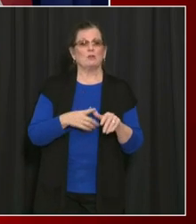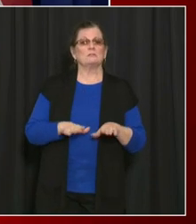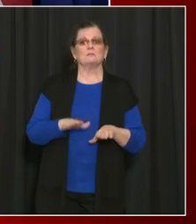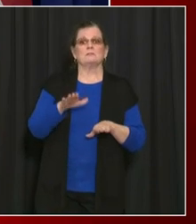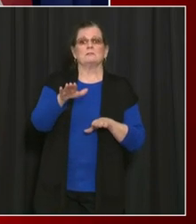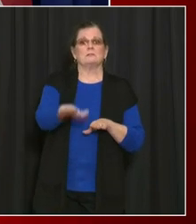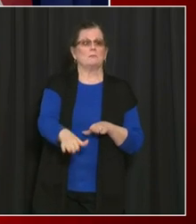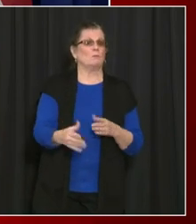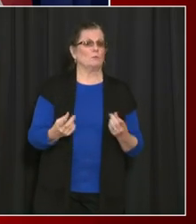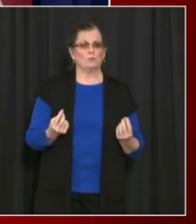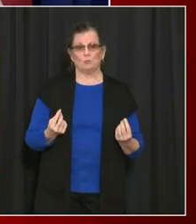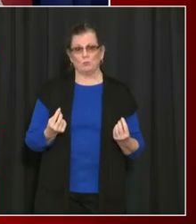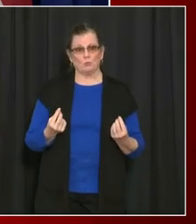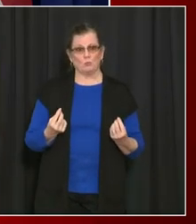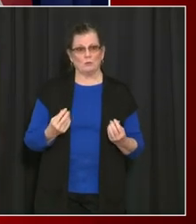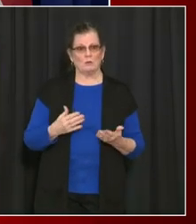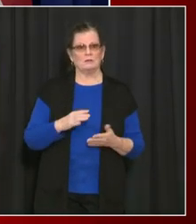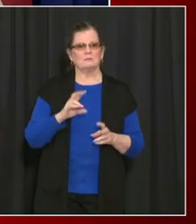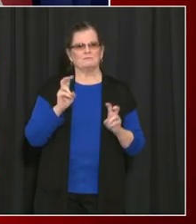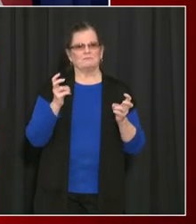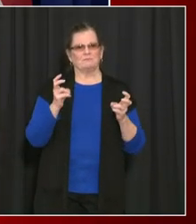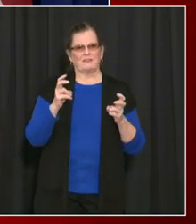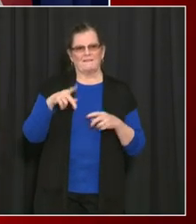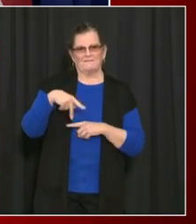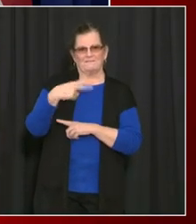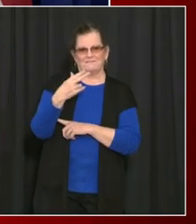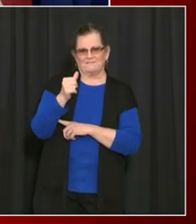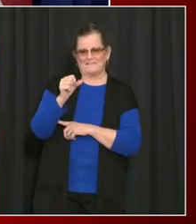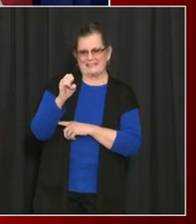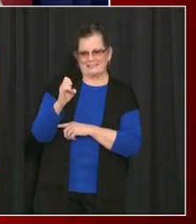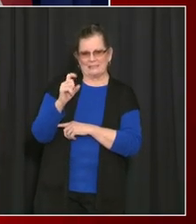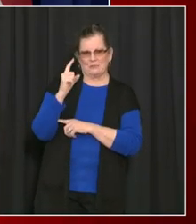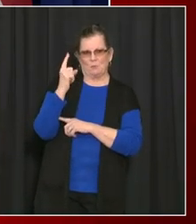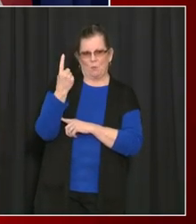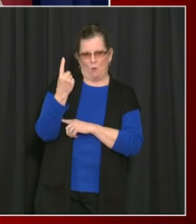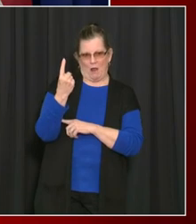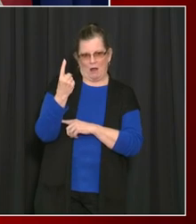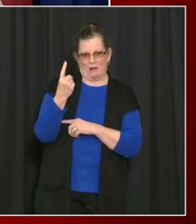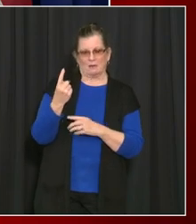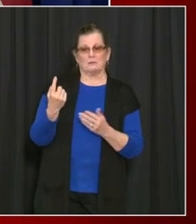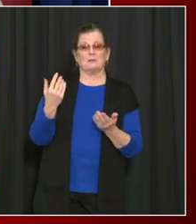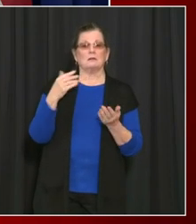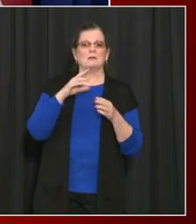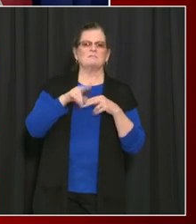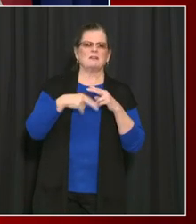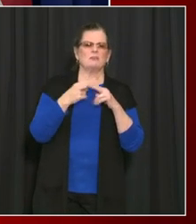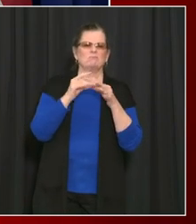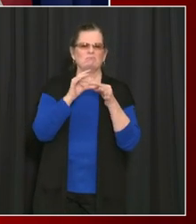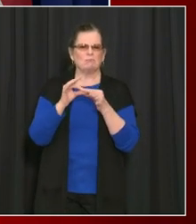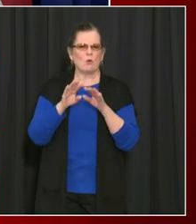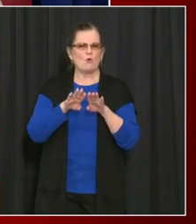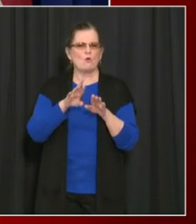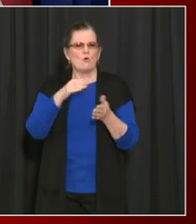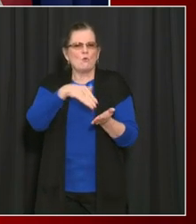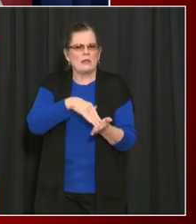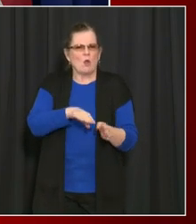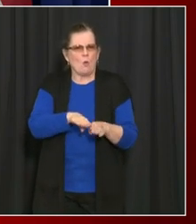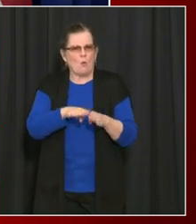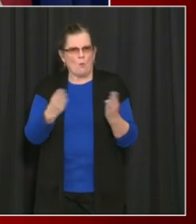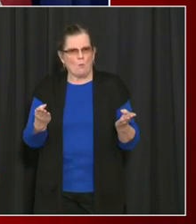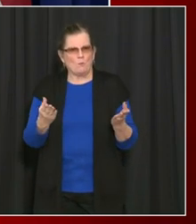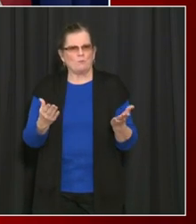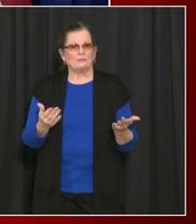as part of a phased reopening. Let me start with reporting new